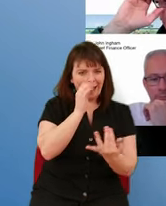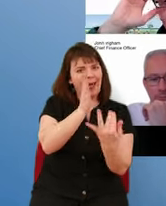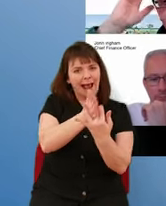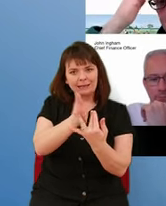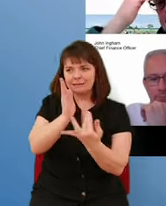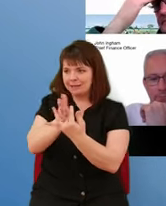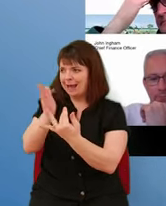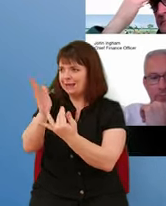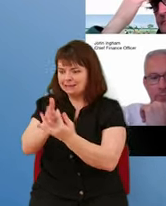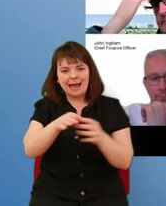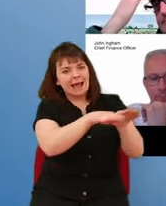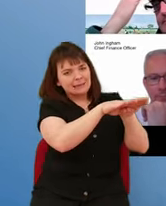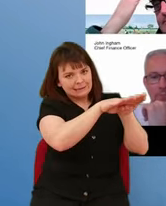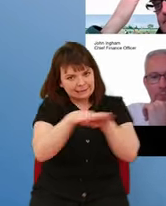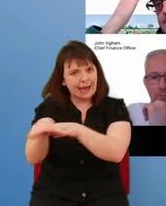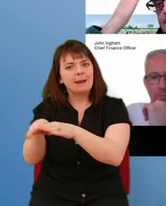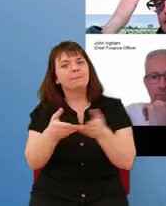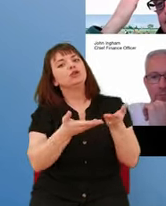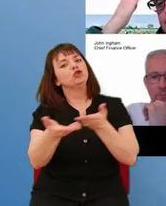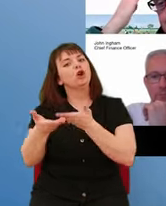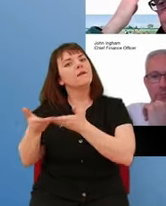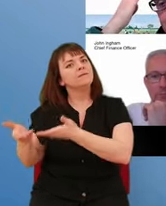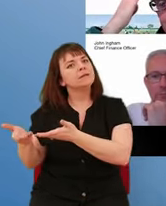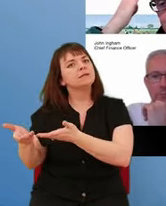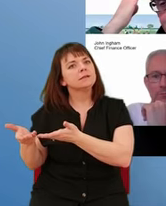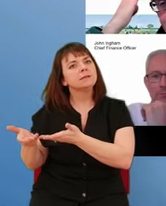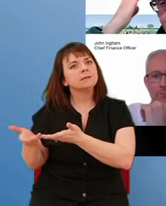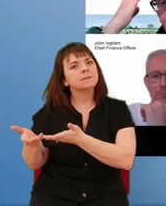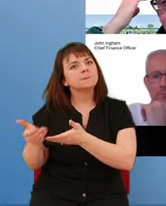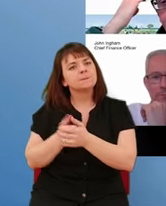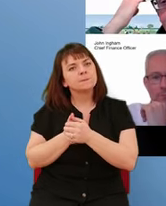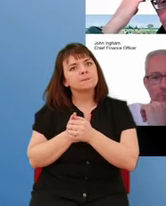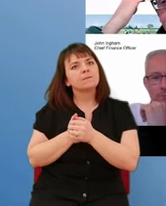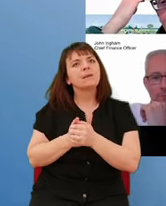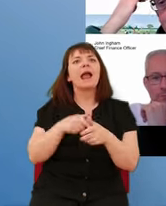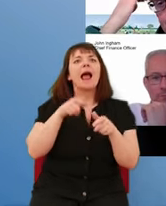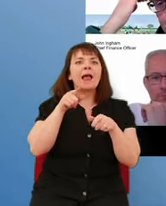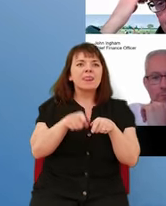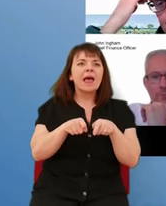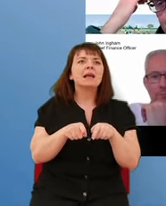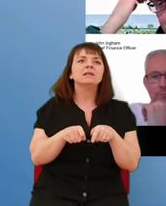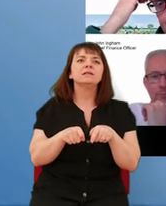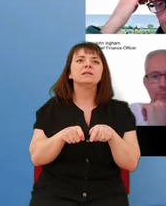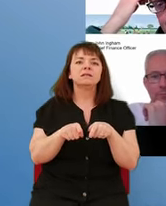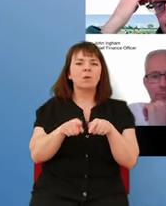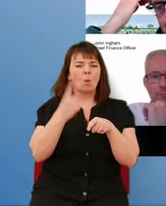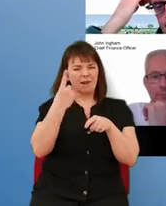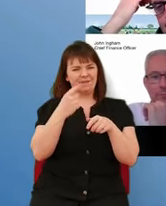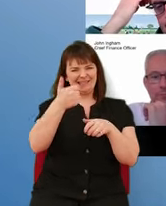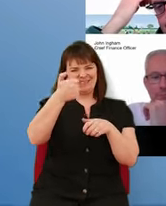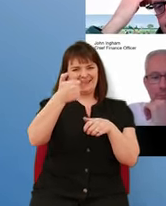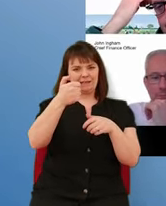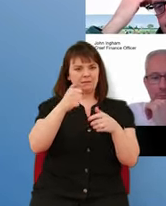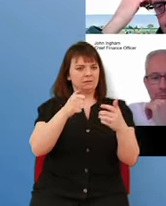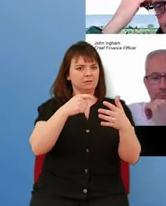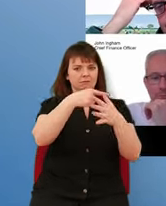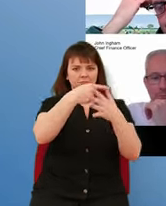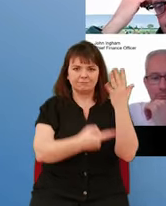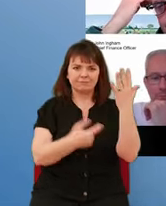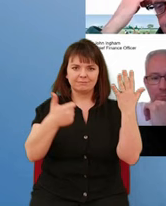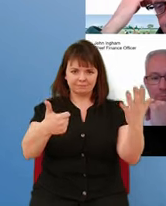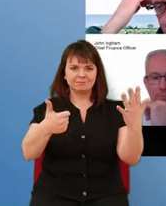principles we had started with in order to make this fair to everybody. They were very grateful for the process